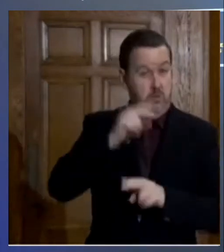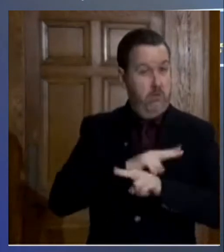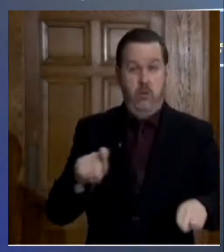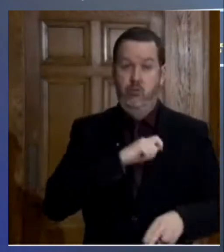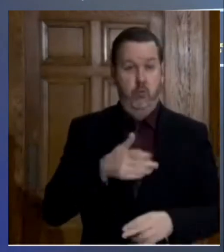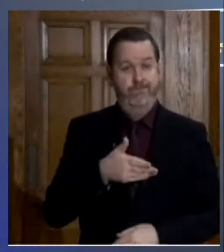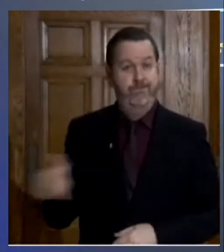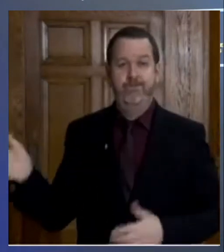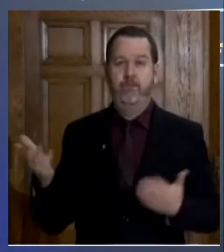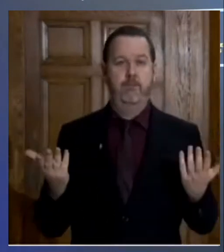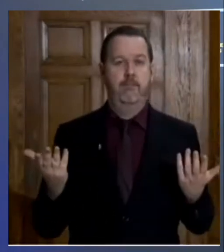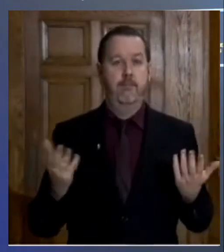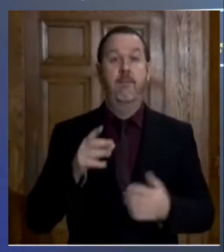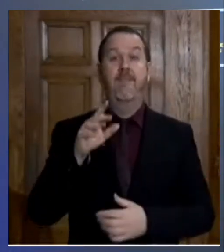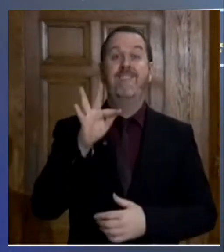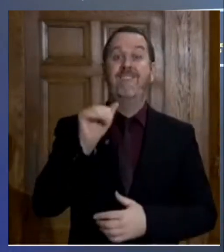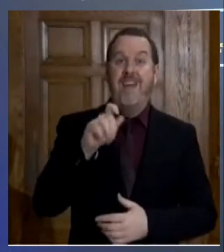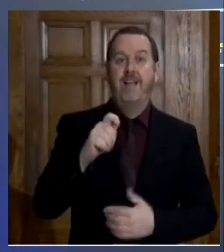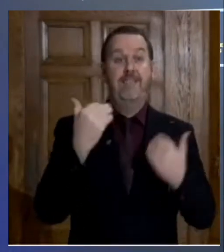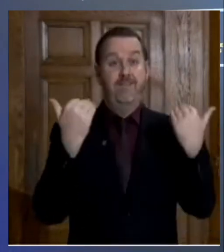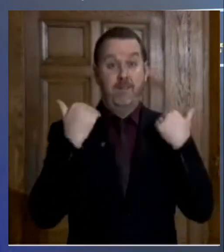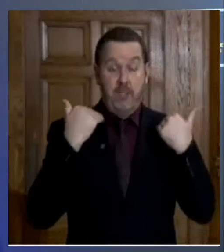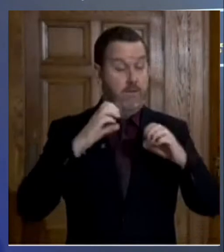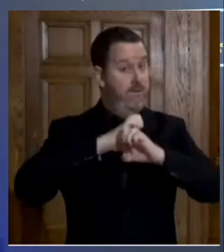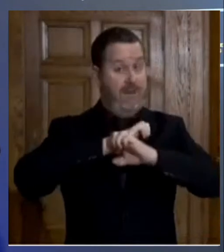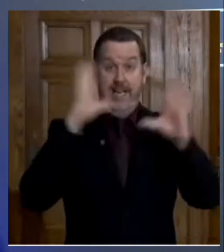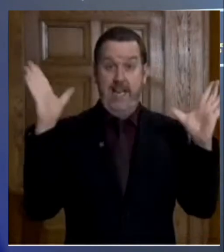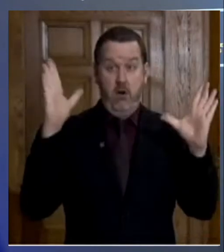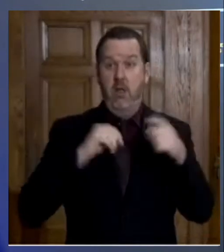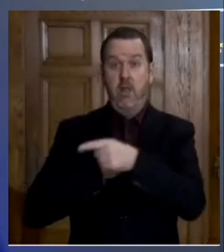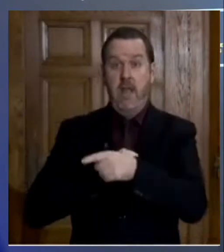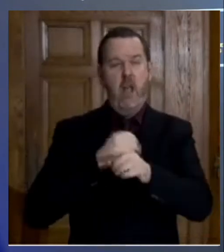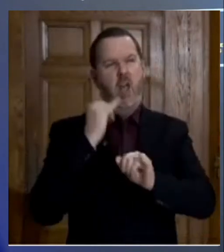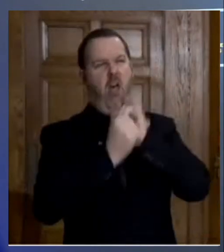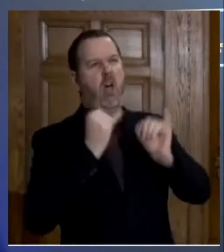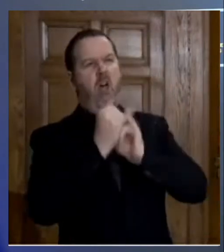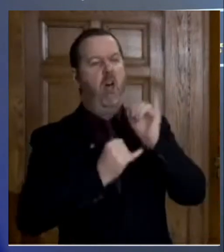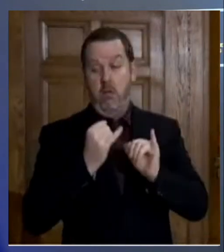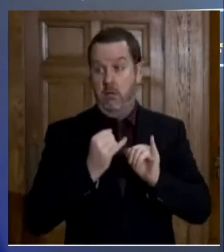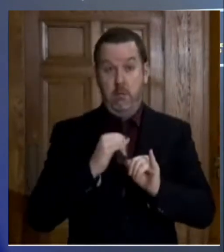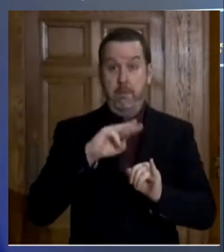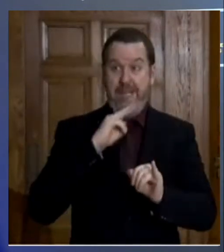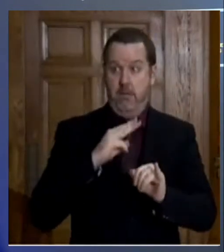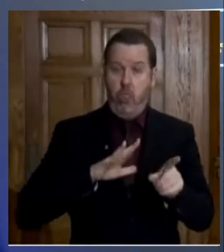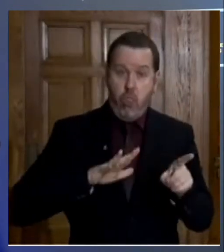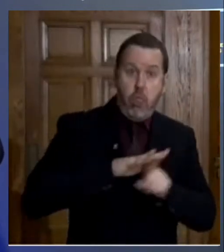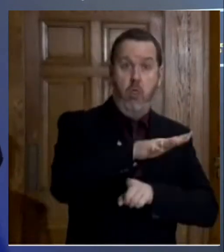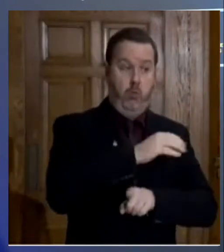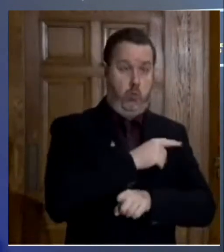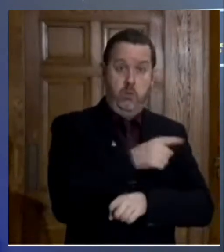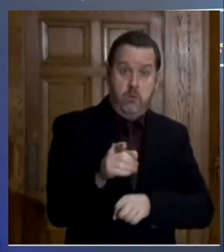because their constant undermining is nothing but an insult to health and care workers. Let me